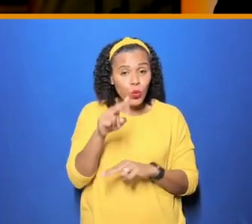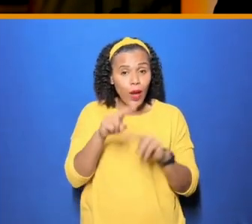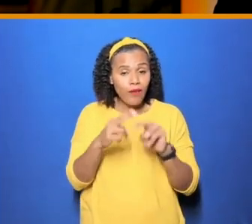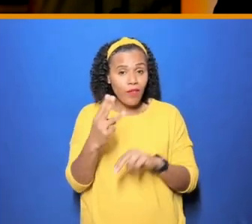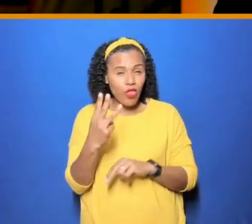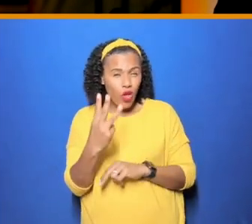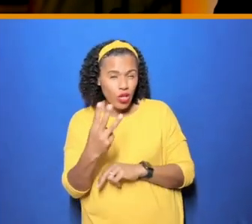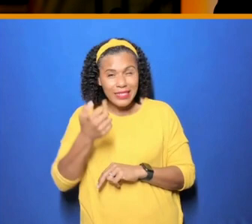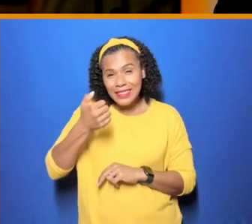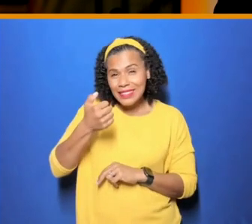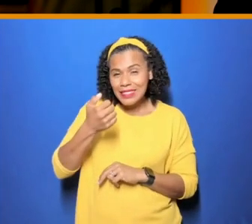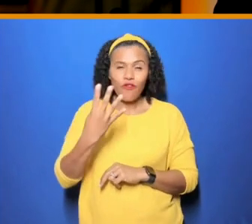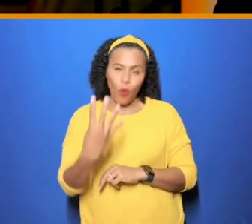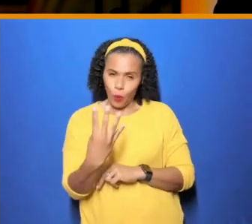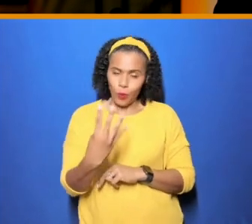F36.